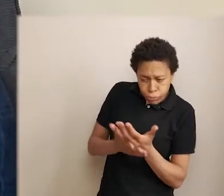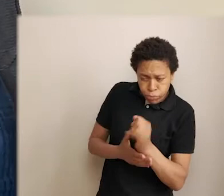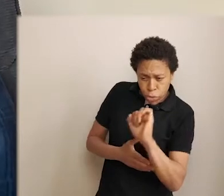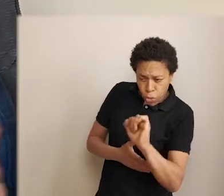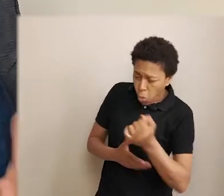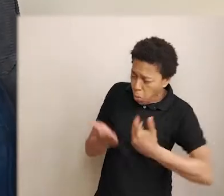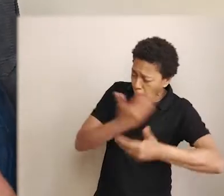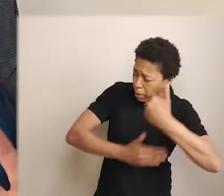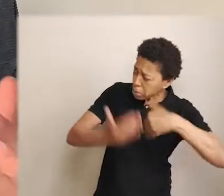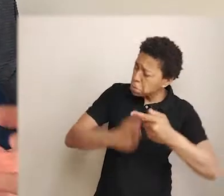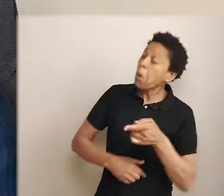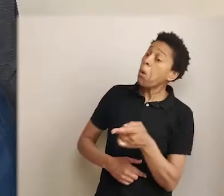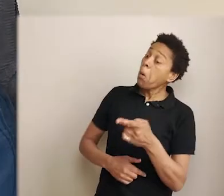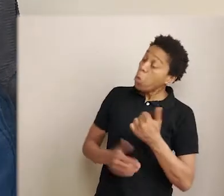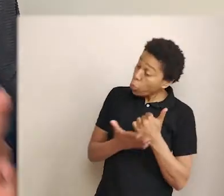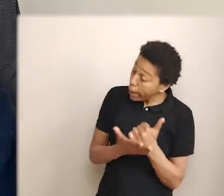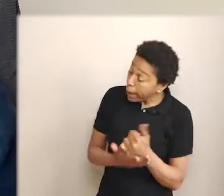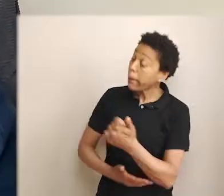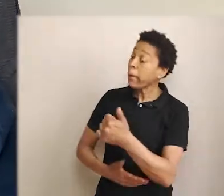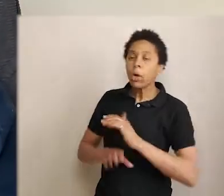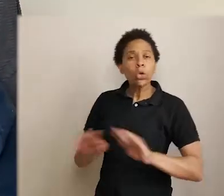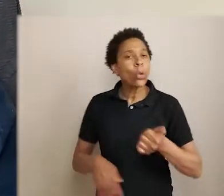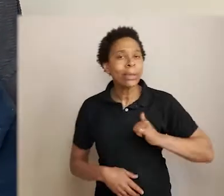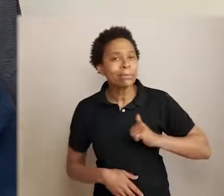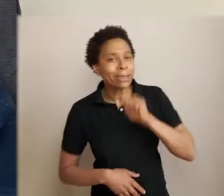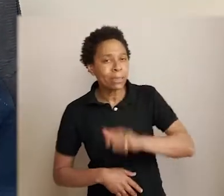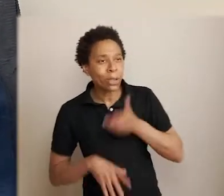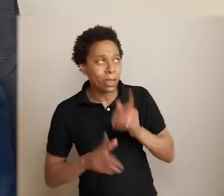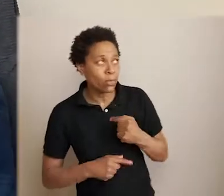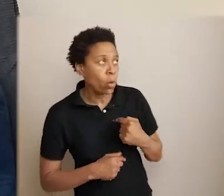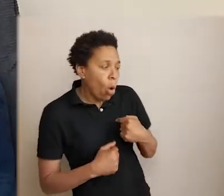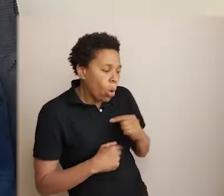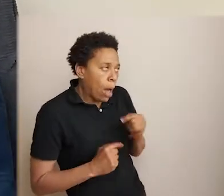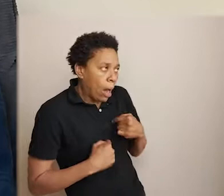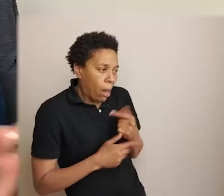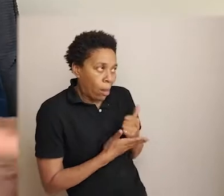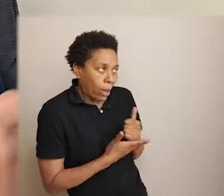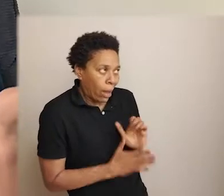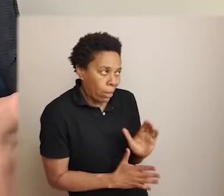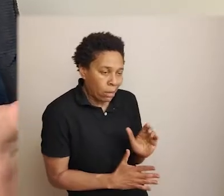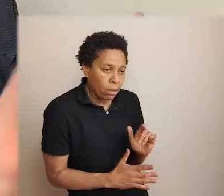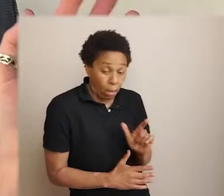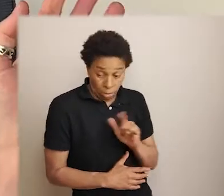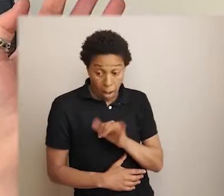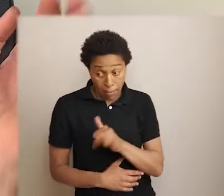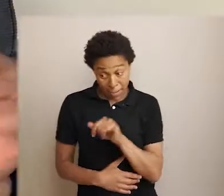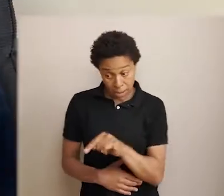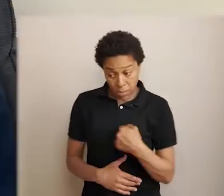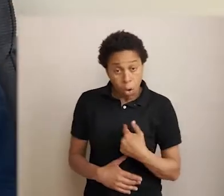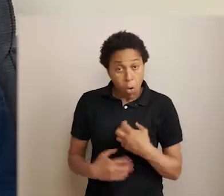concerns, rather than the workers expecting LGBT people to come out when they could be fearful of the